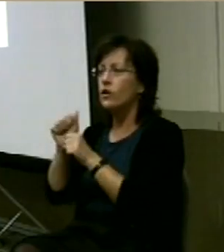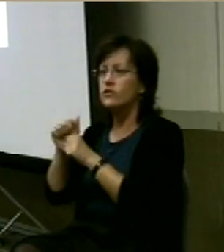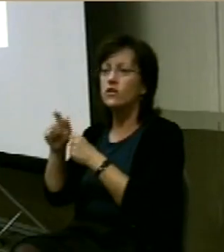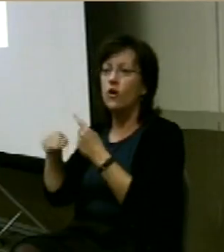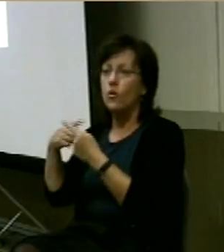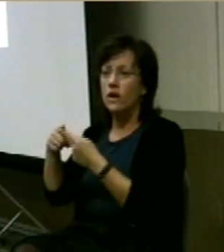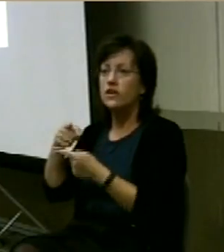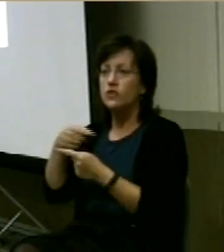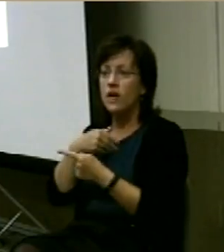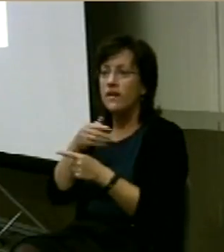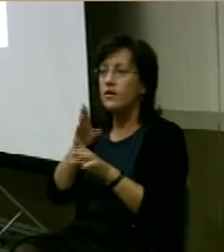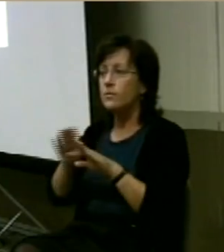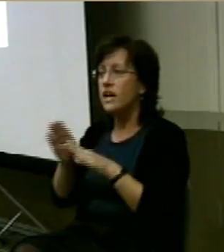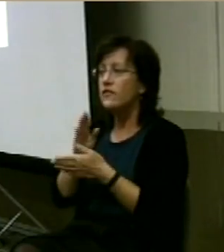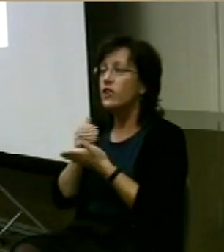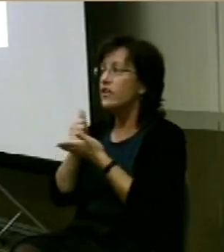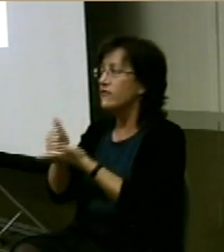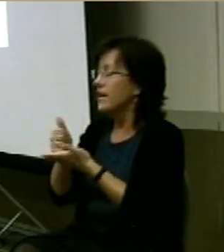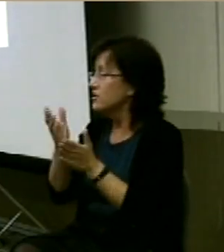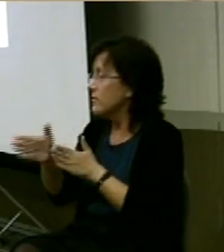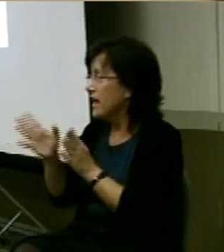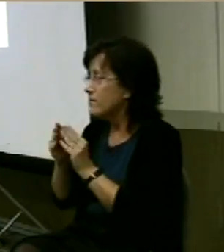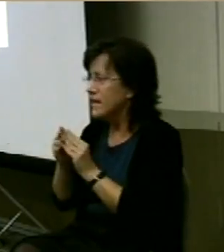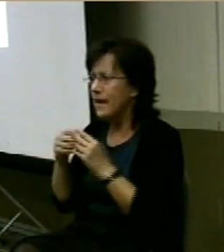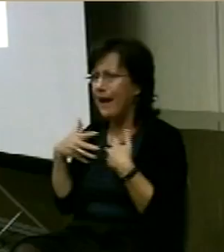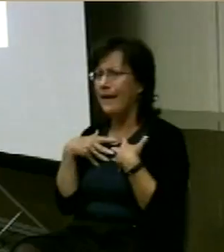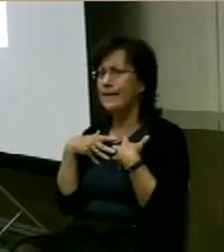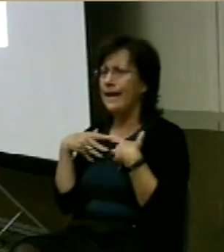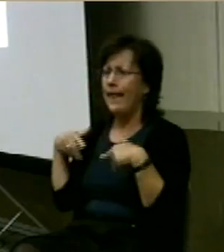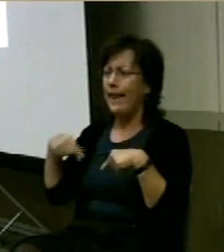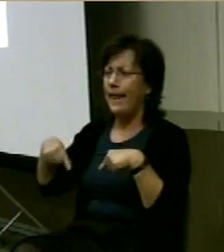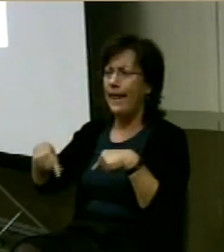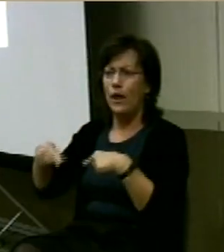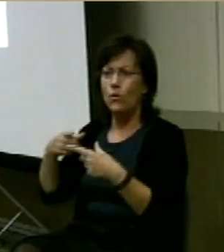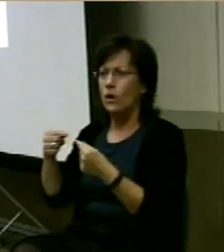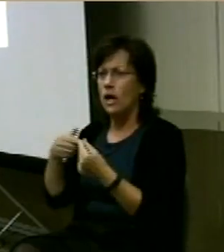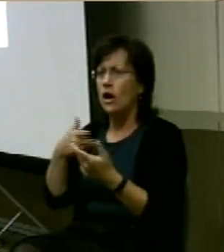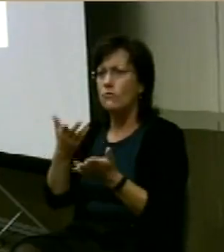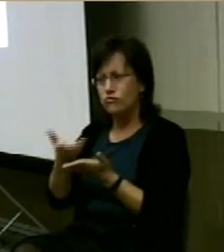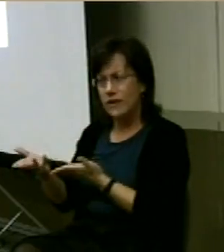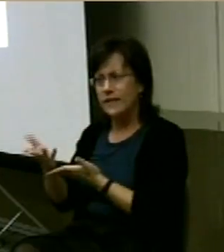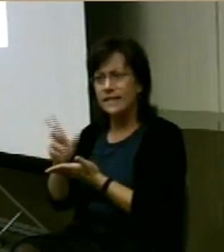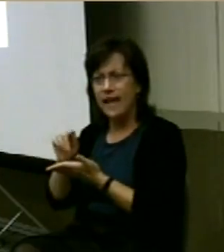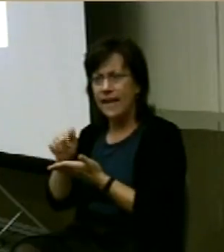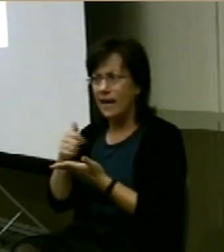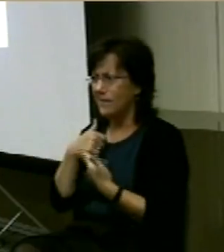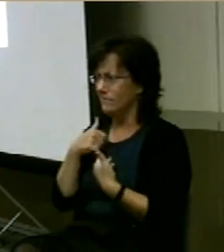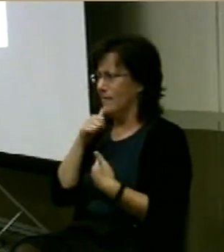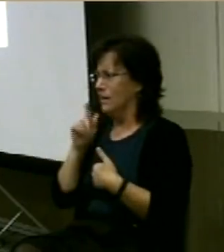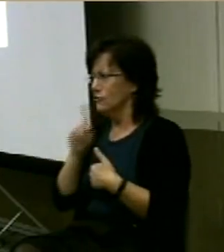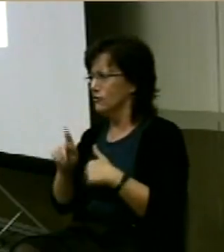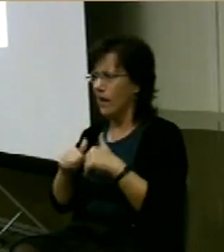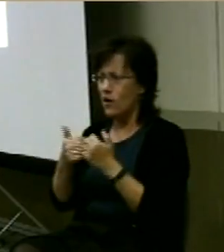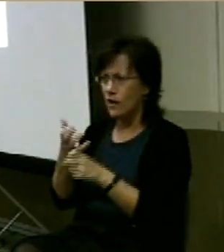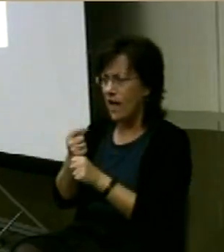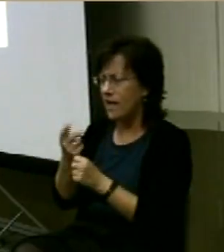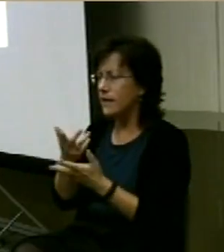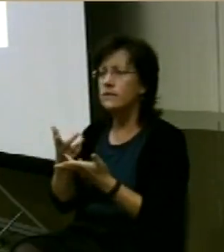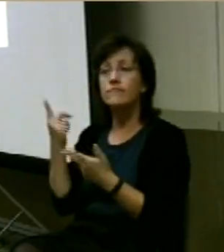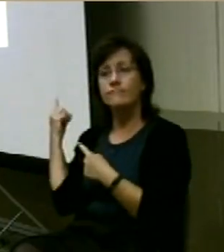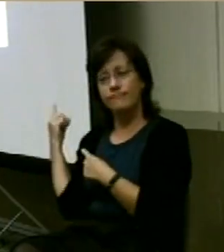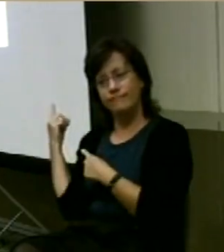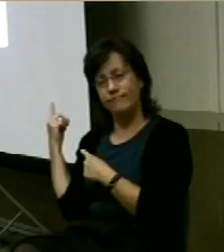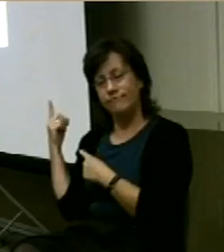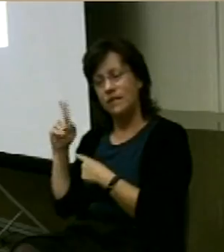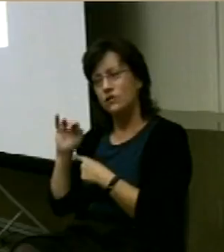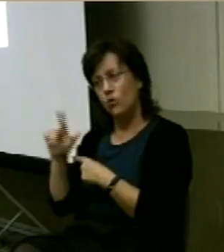have a behavior intervention plan meeting or an IEP meeting and you want to bring some nice data and you're not really sure how to get that data. These are some